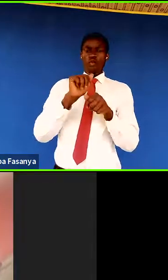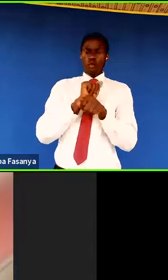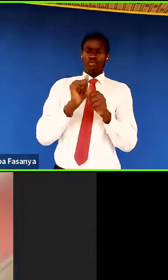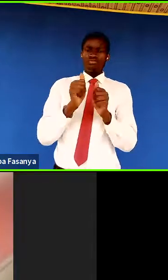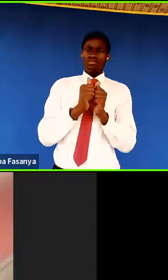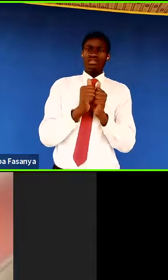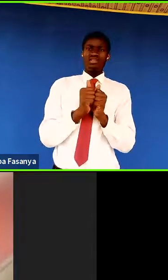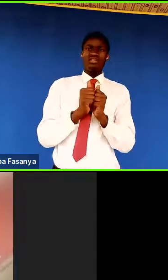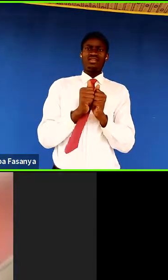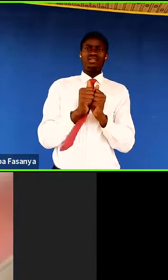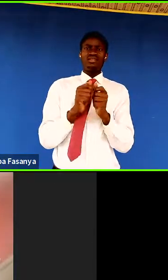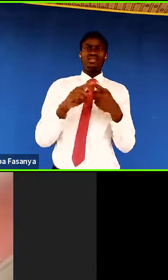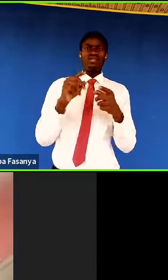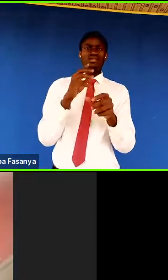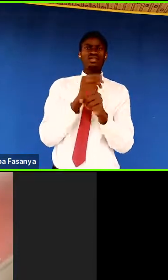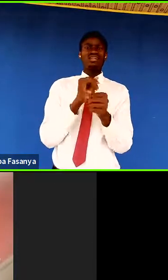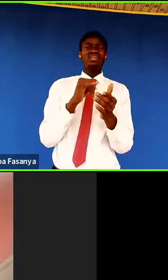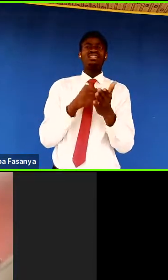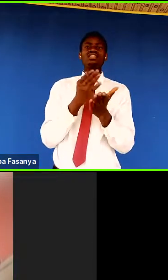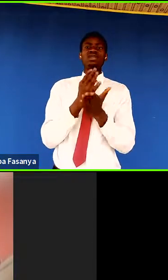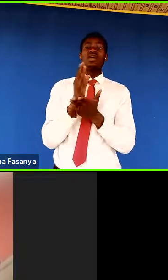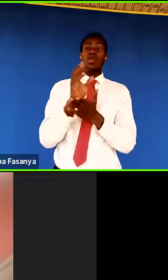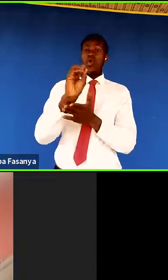Okay, so it's not ovulation is just